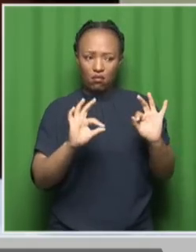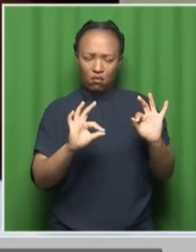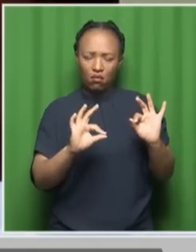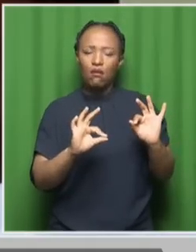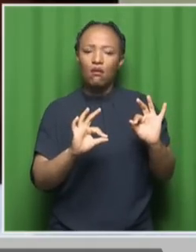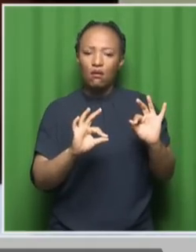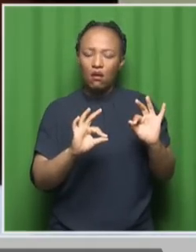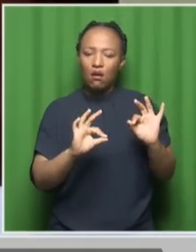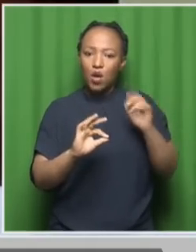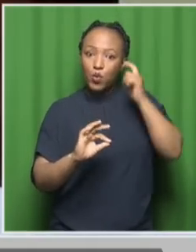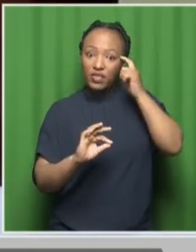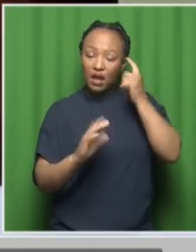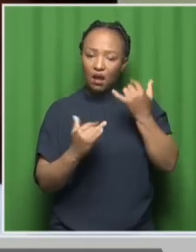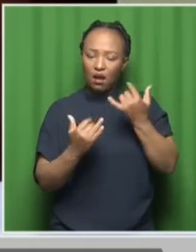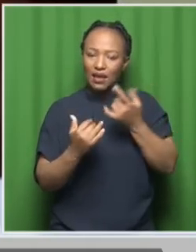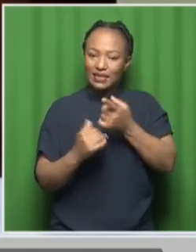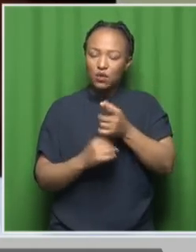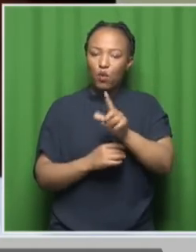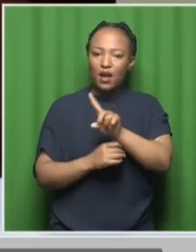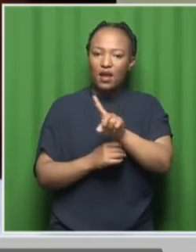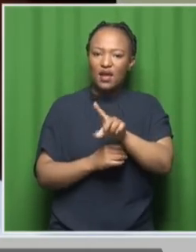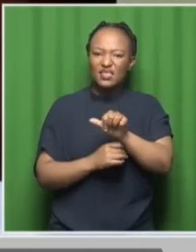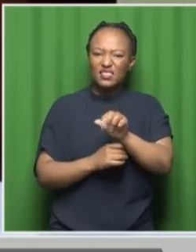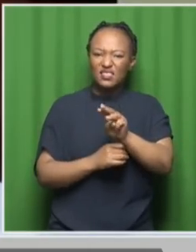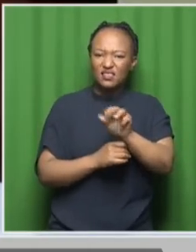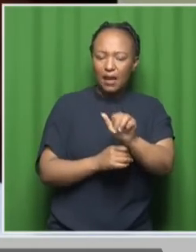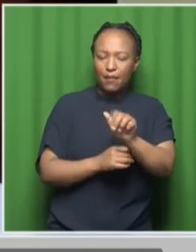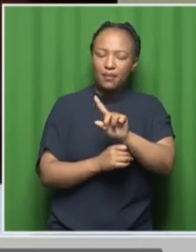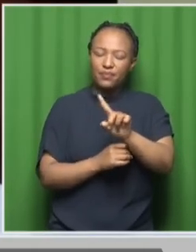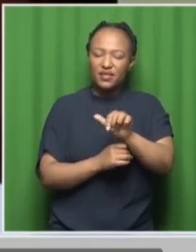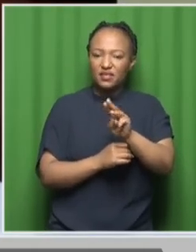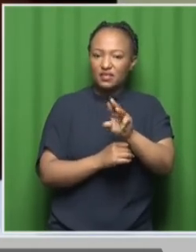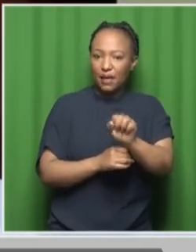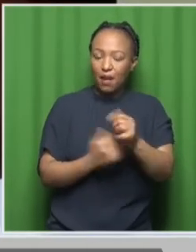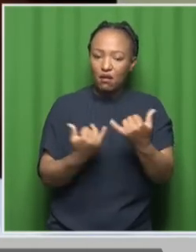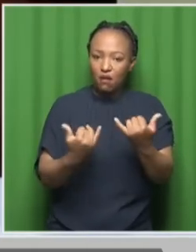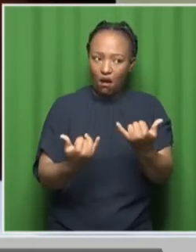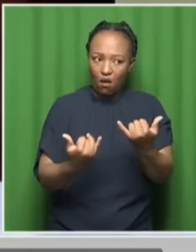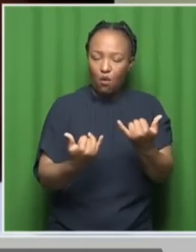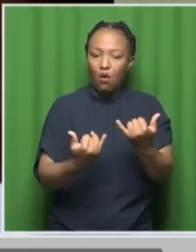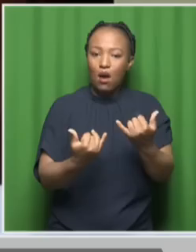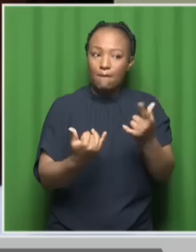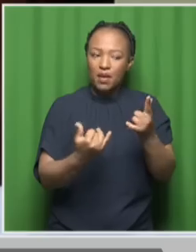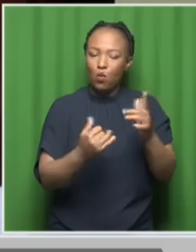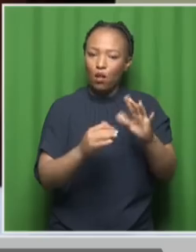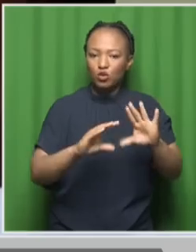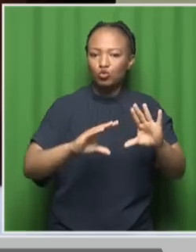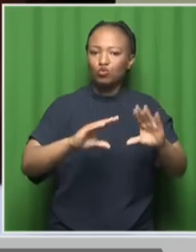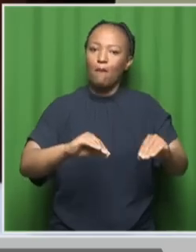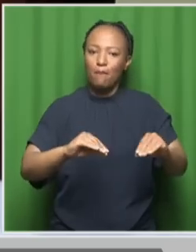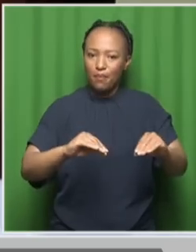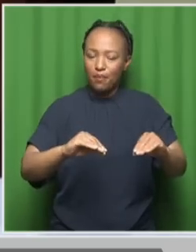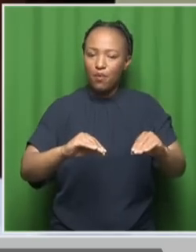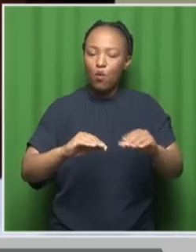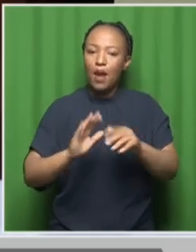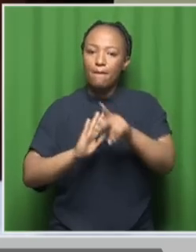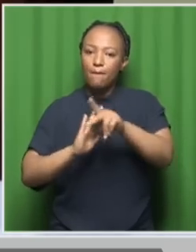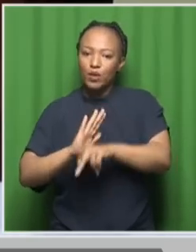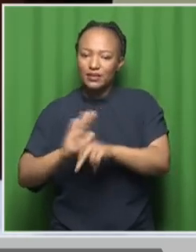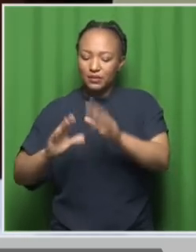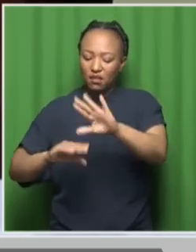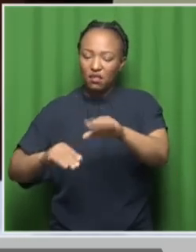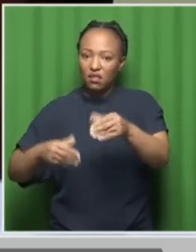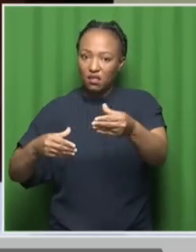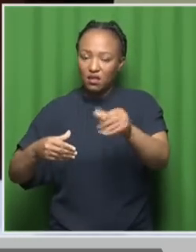Zama phenomenon that we're seeing at the moment, given the current policy framework and what is envisaged for